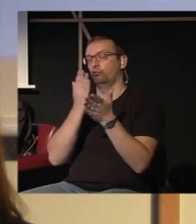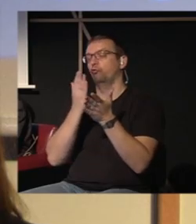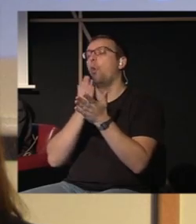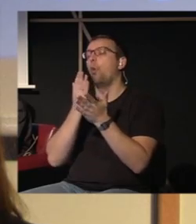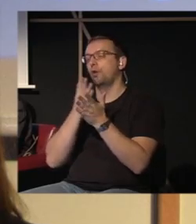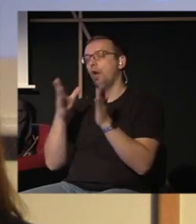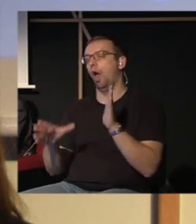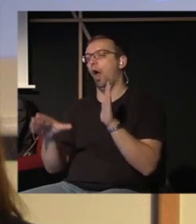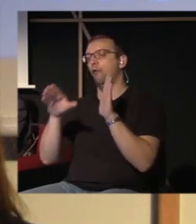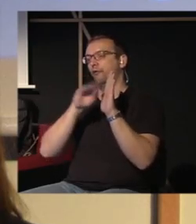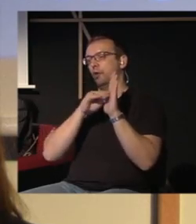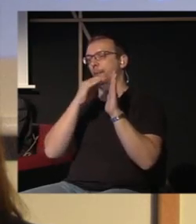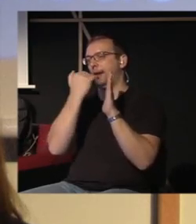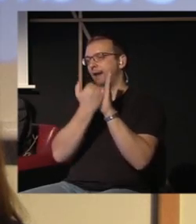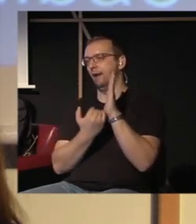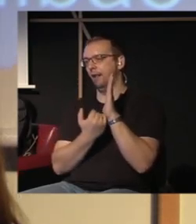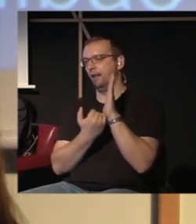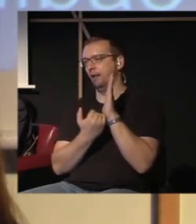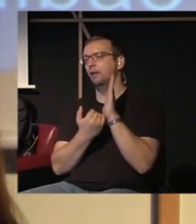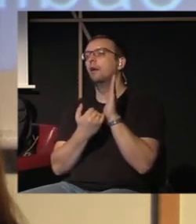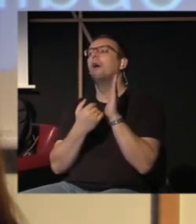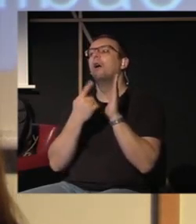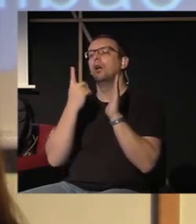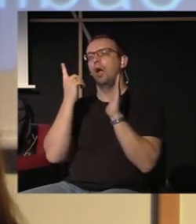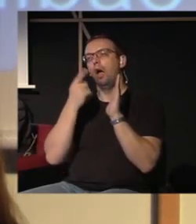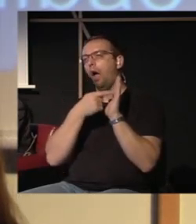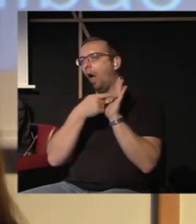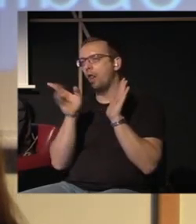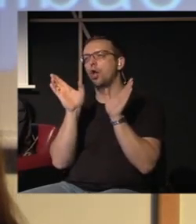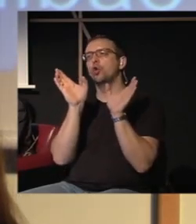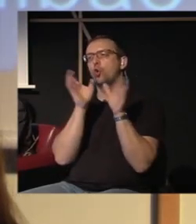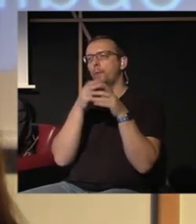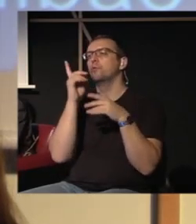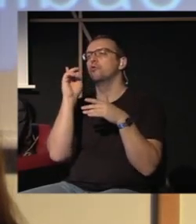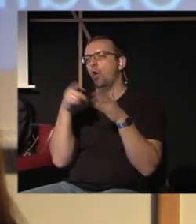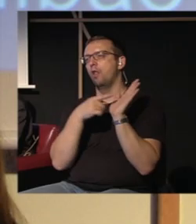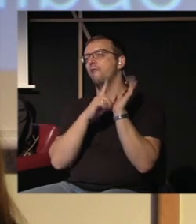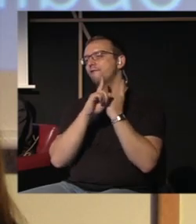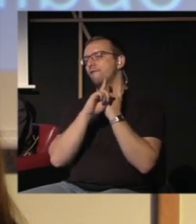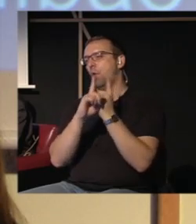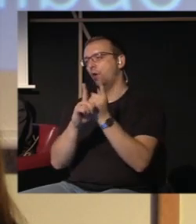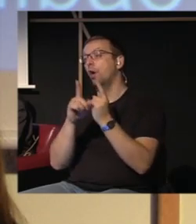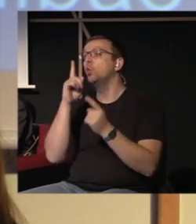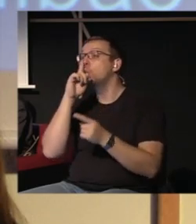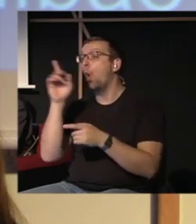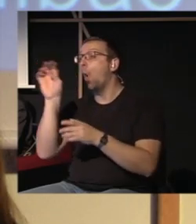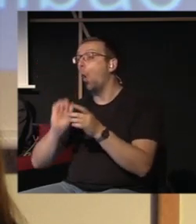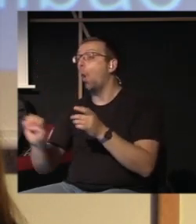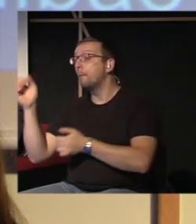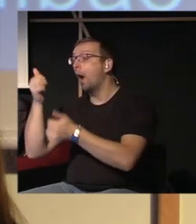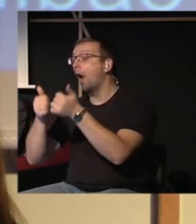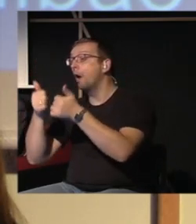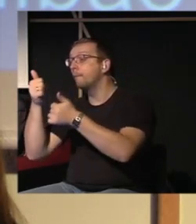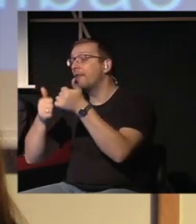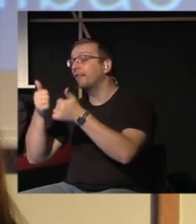participate in European competitions, but that every club has to have a dedicated disability access officer.